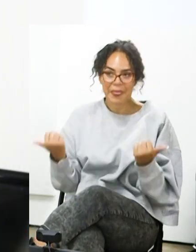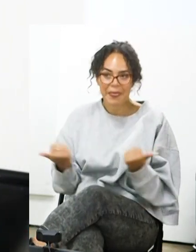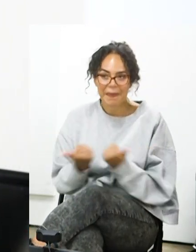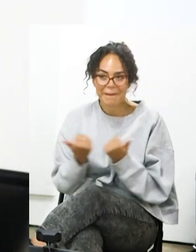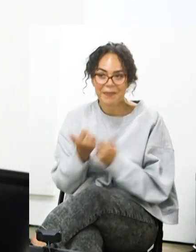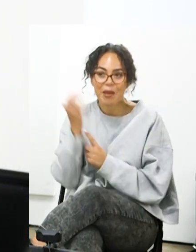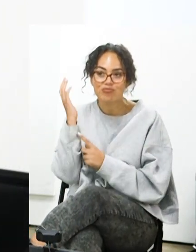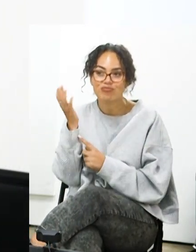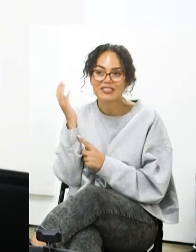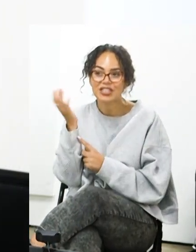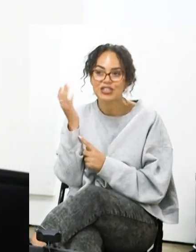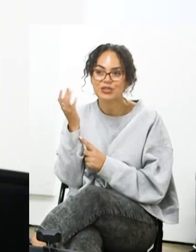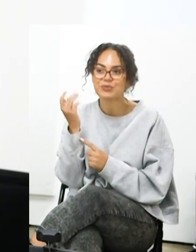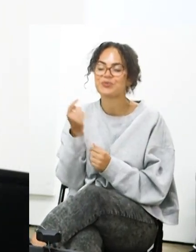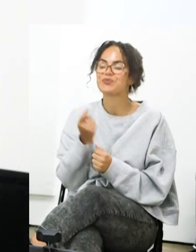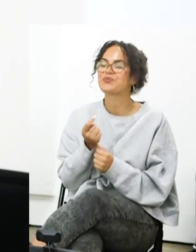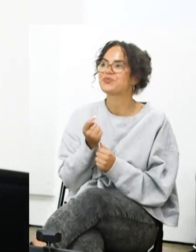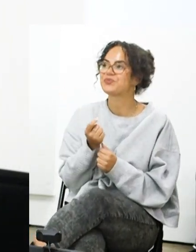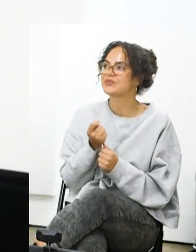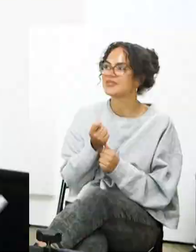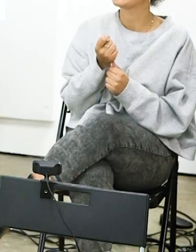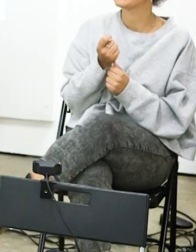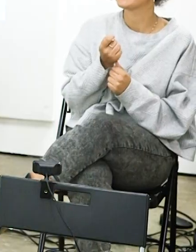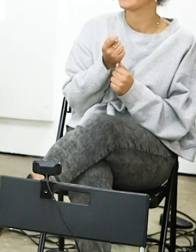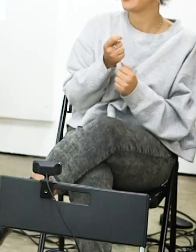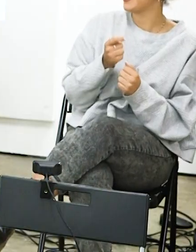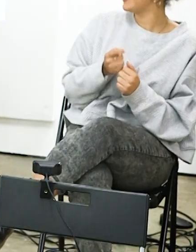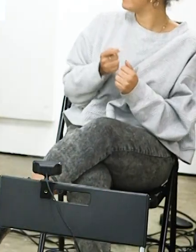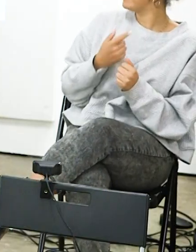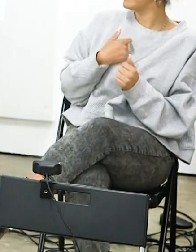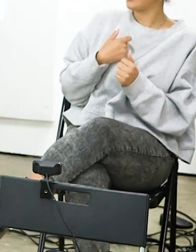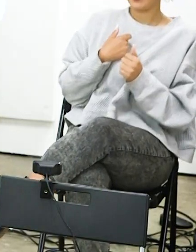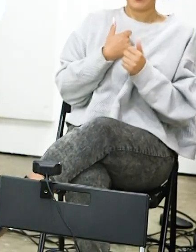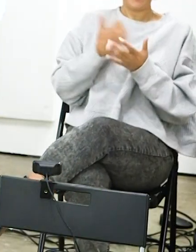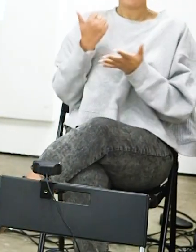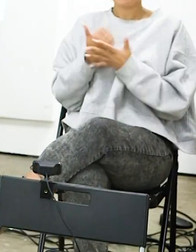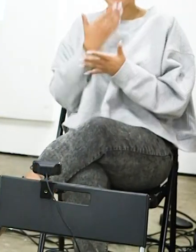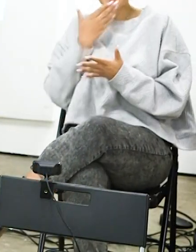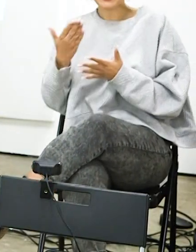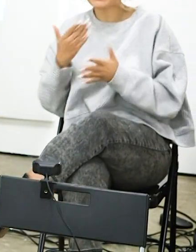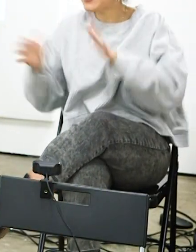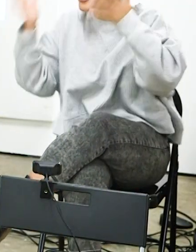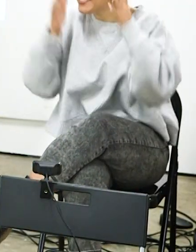of the presentation. Yeah. Amazing. Thank you so much, Sohei.